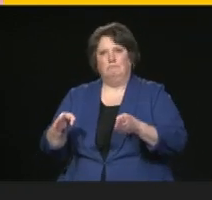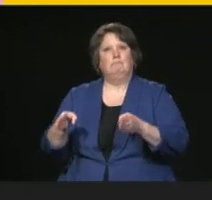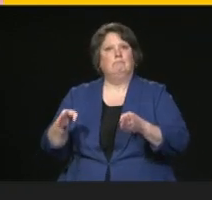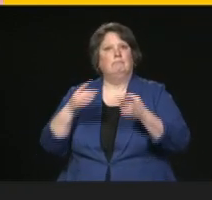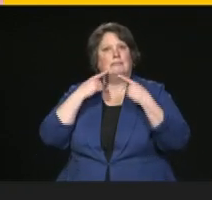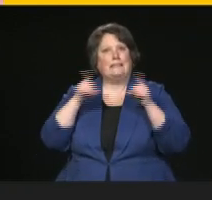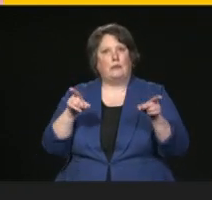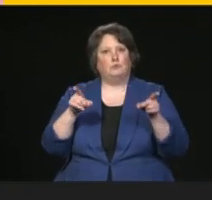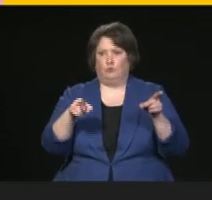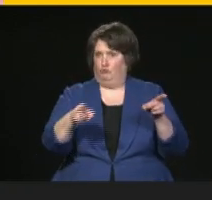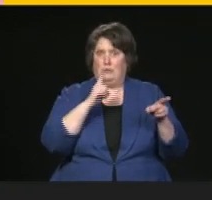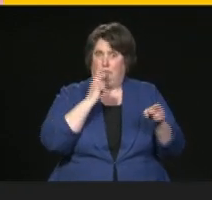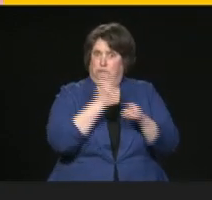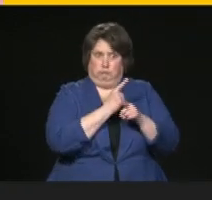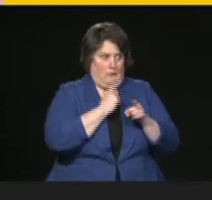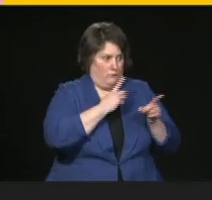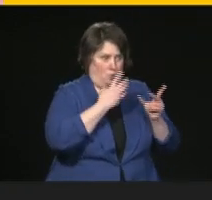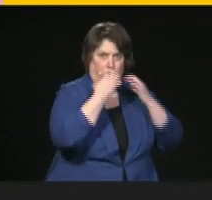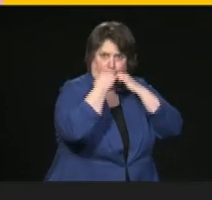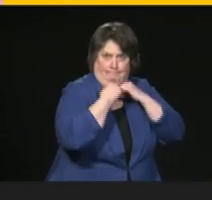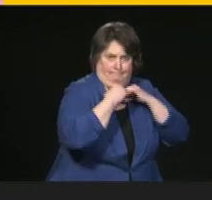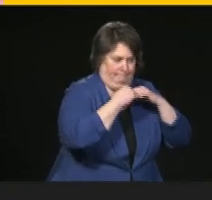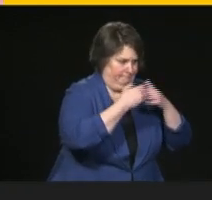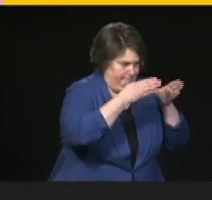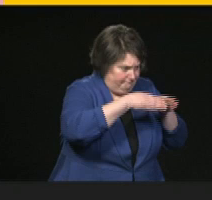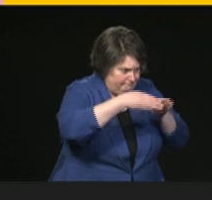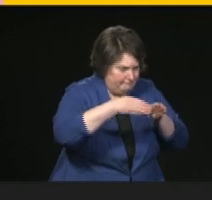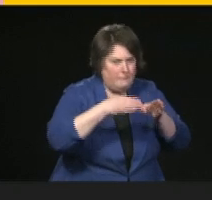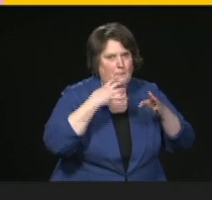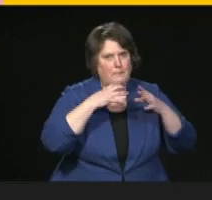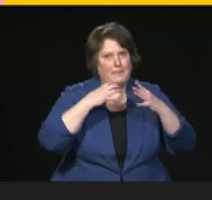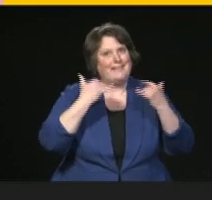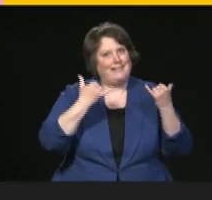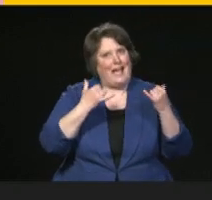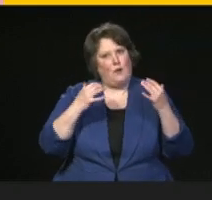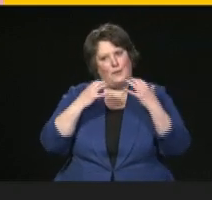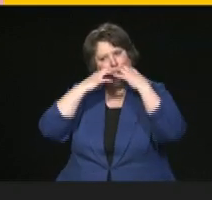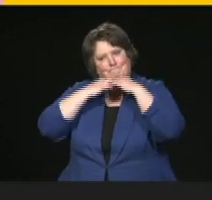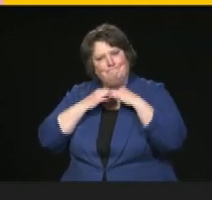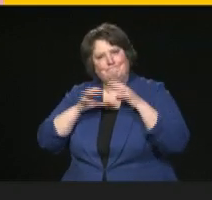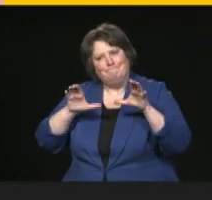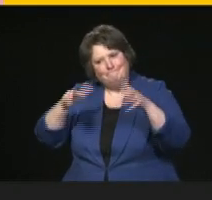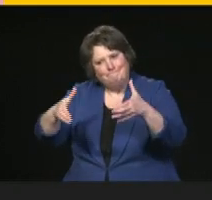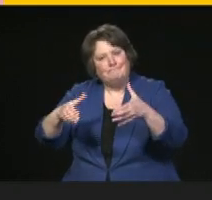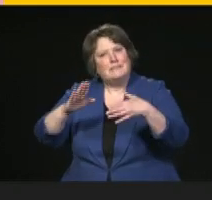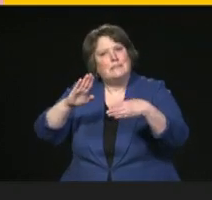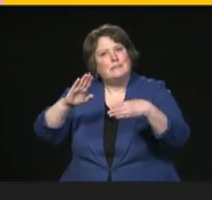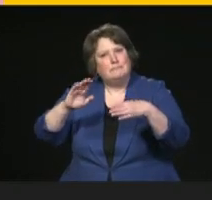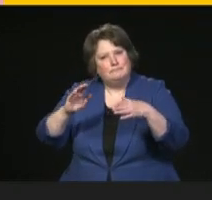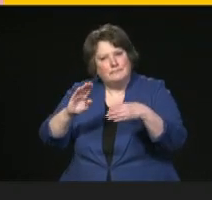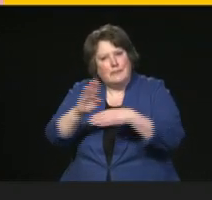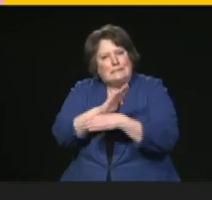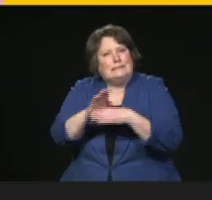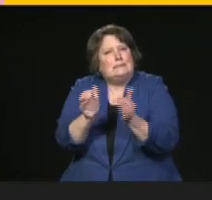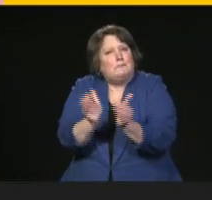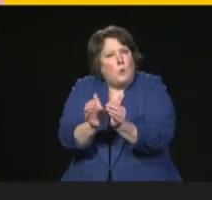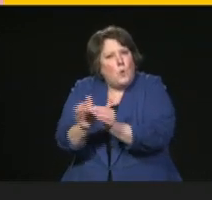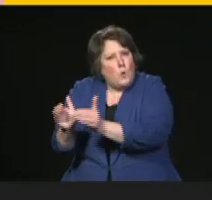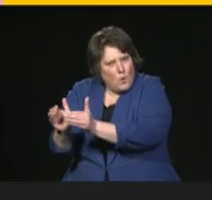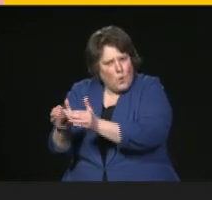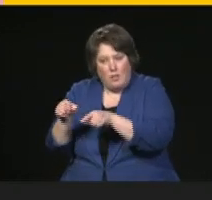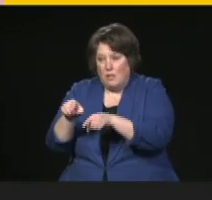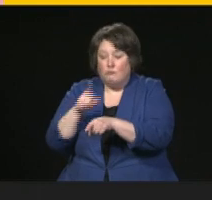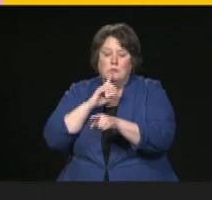and is all about ensuring that our small businesses, the backbone of our economy, are able to